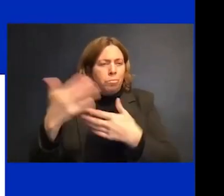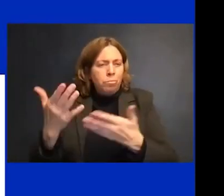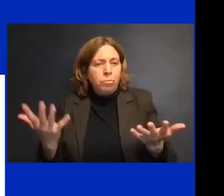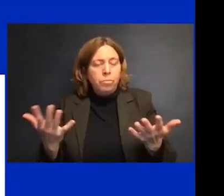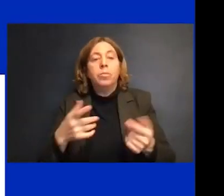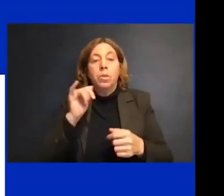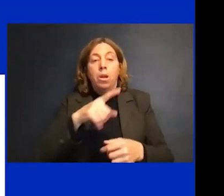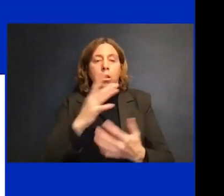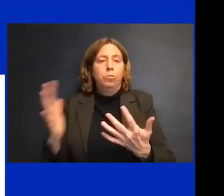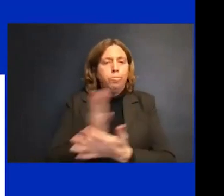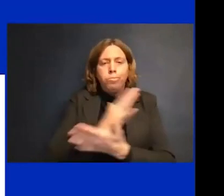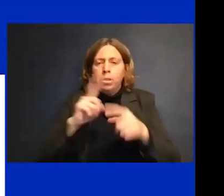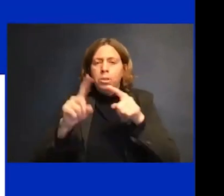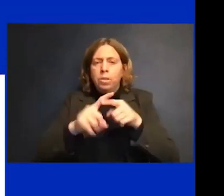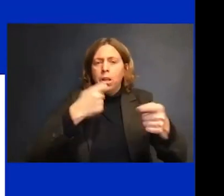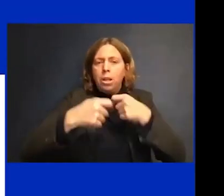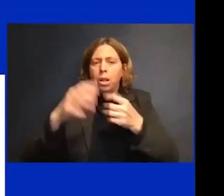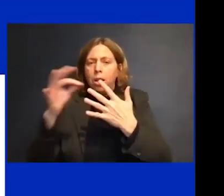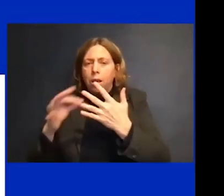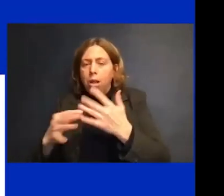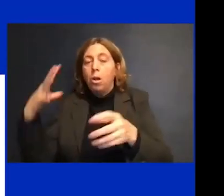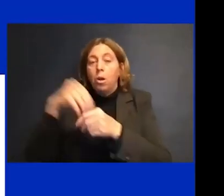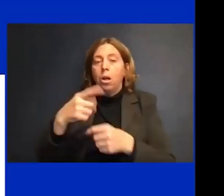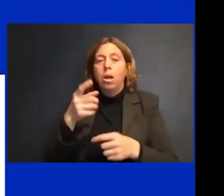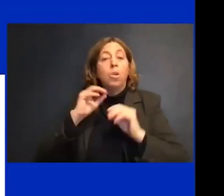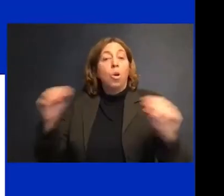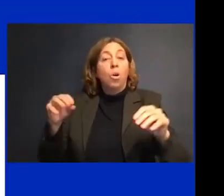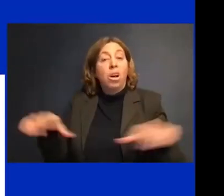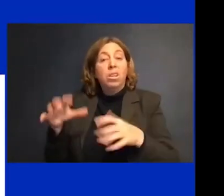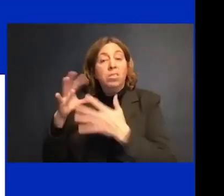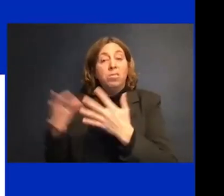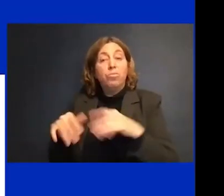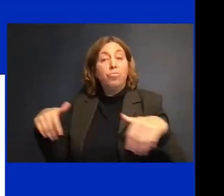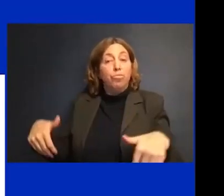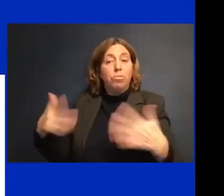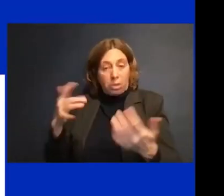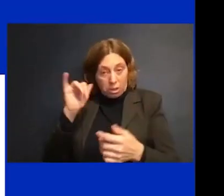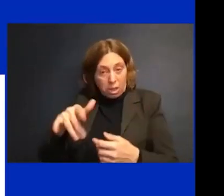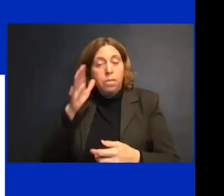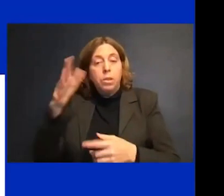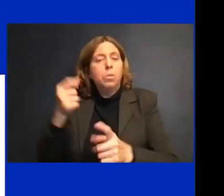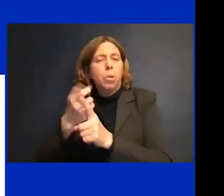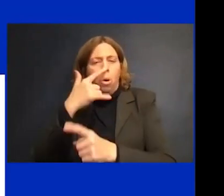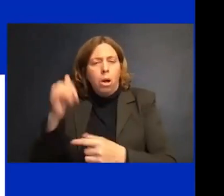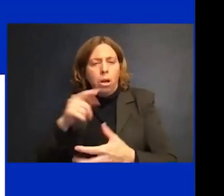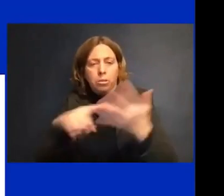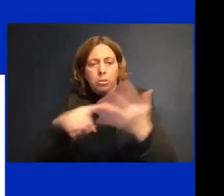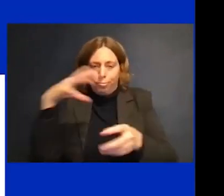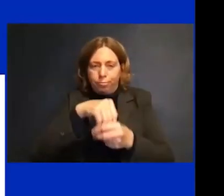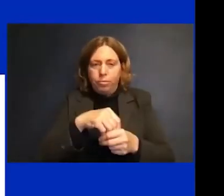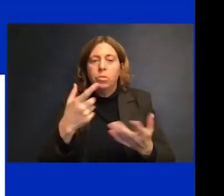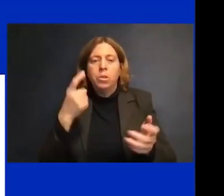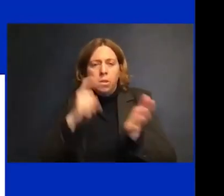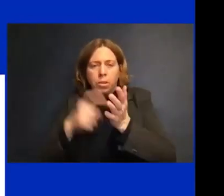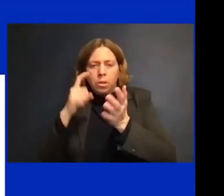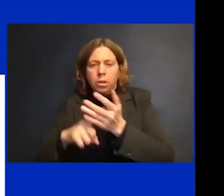reasonable alternatives, including a no-action alternative that is the future without the proposal, identifies and evaluates